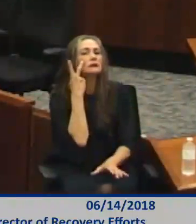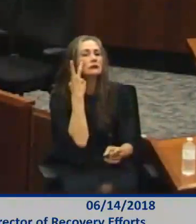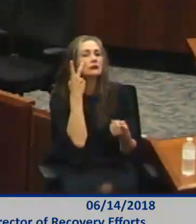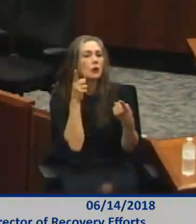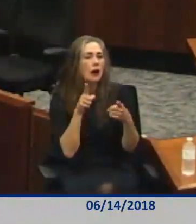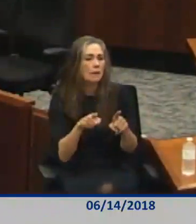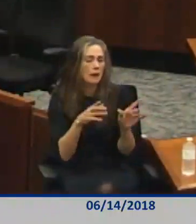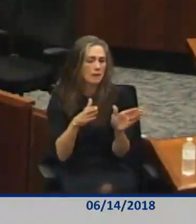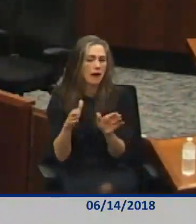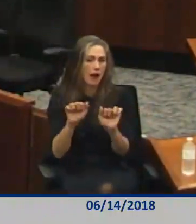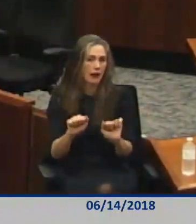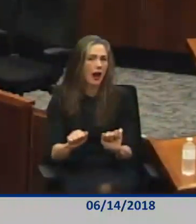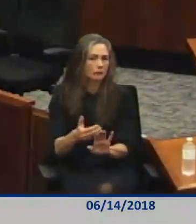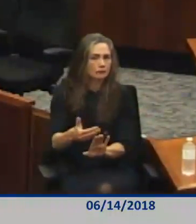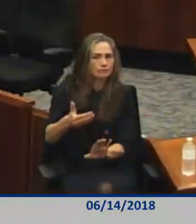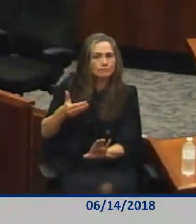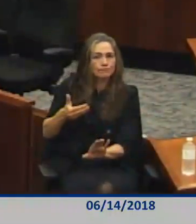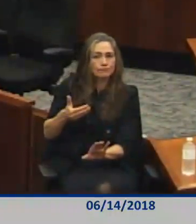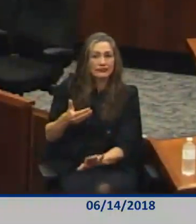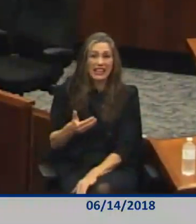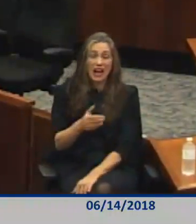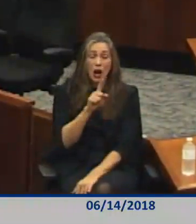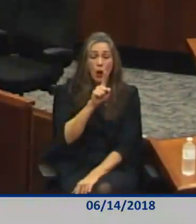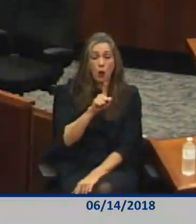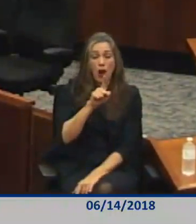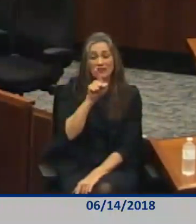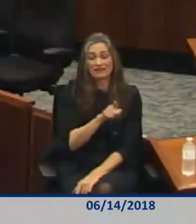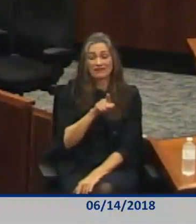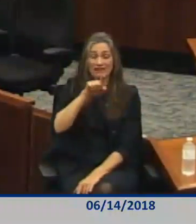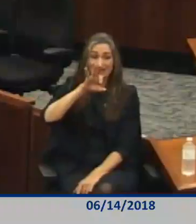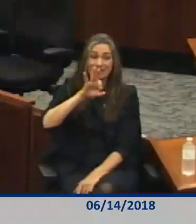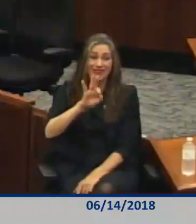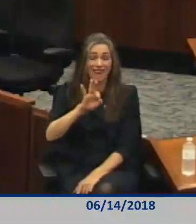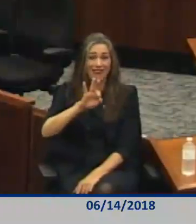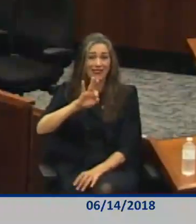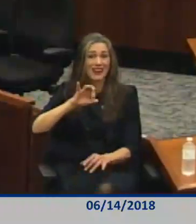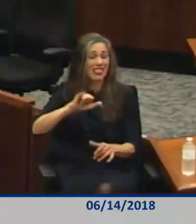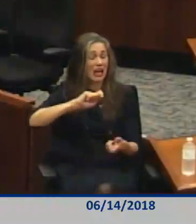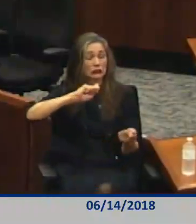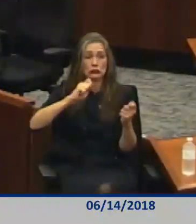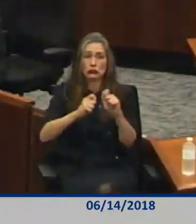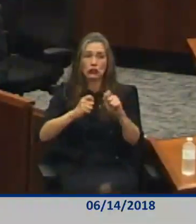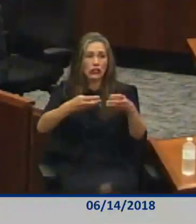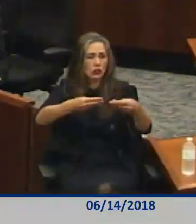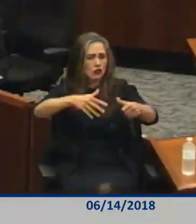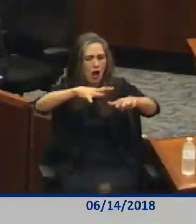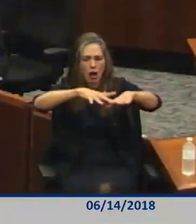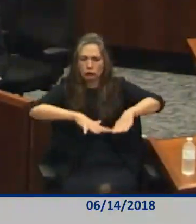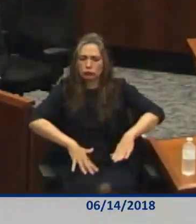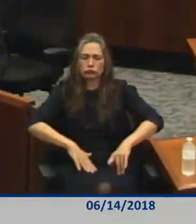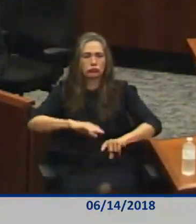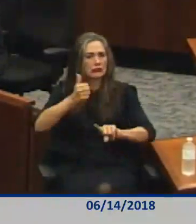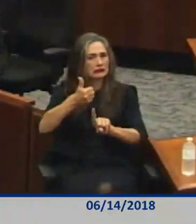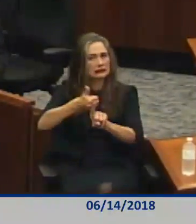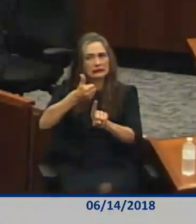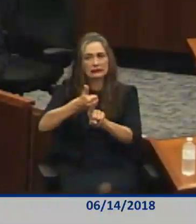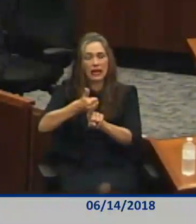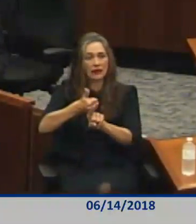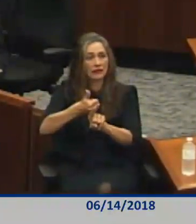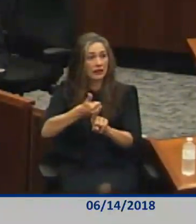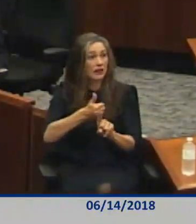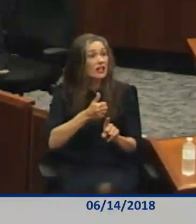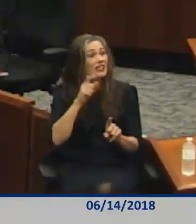As everyone here knows, the 1/9 disaster changed the ground conditions, creating a need to remap the